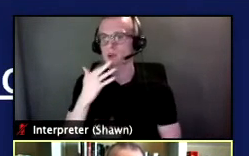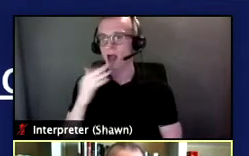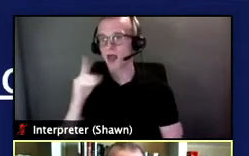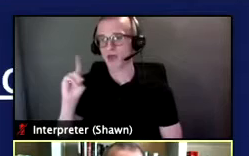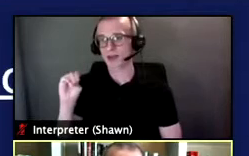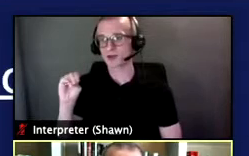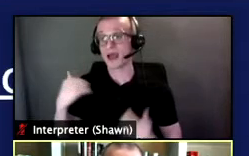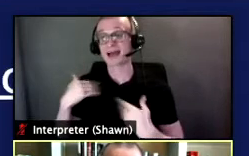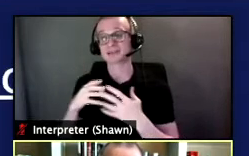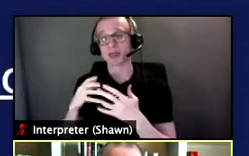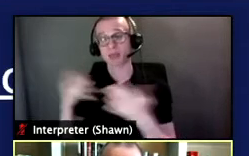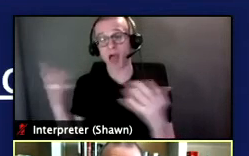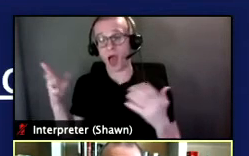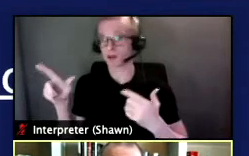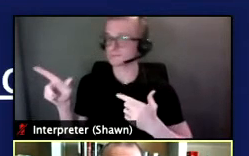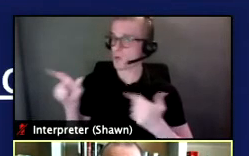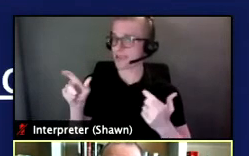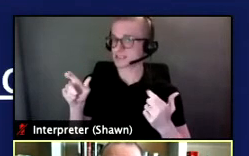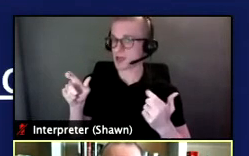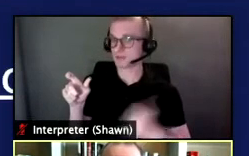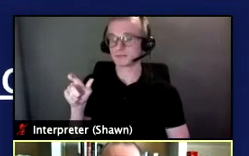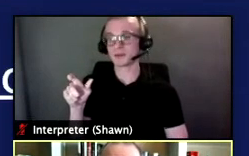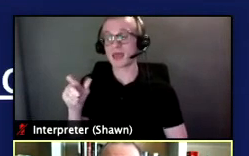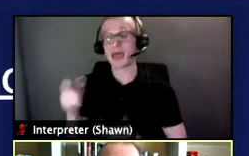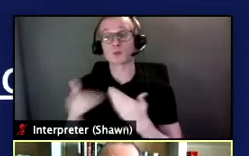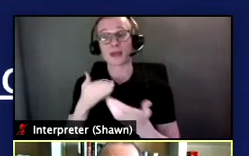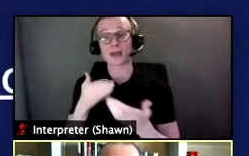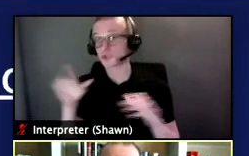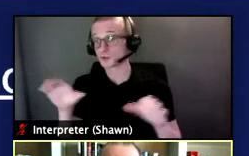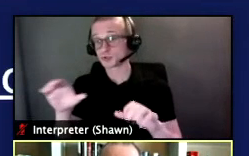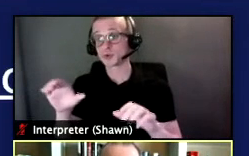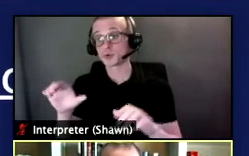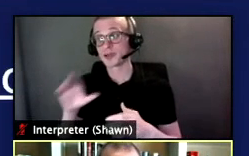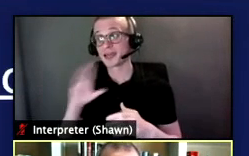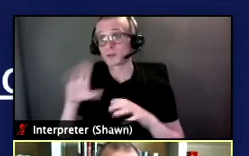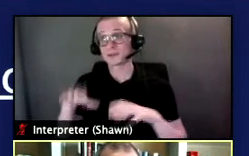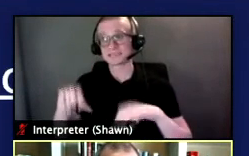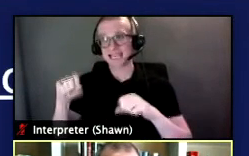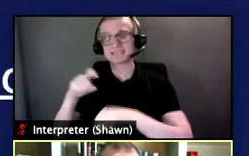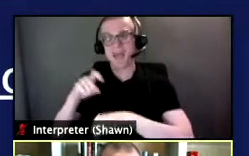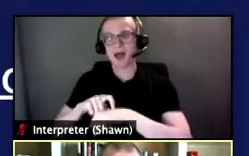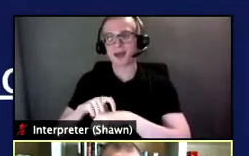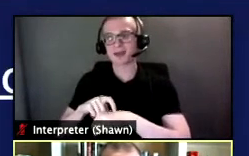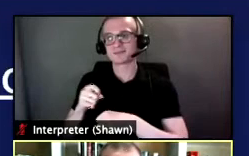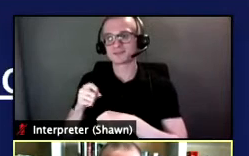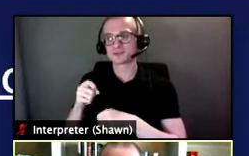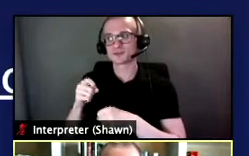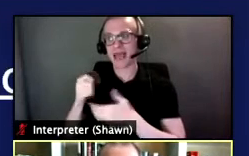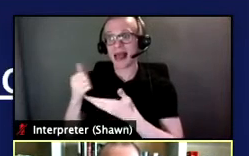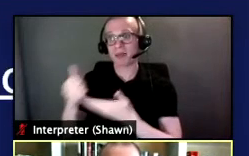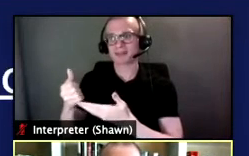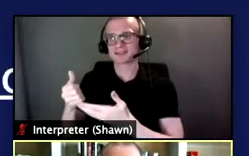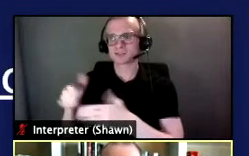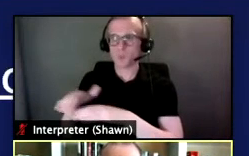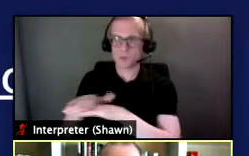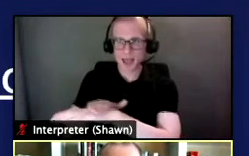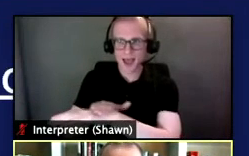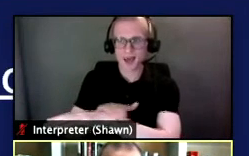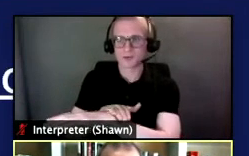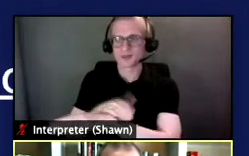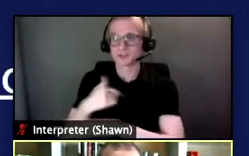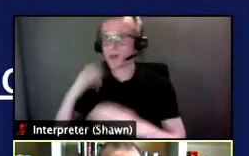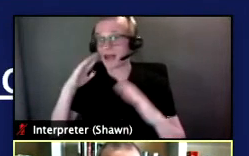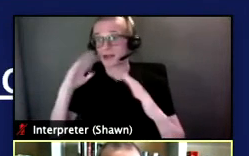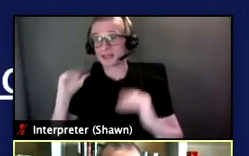it takes time for it to slow down with your actions. And so, do I expect these case numbers to be dropping